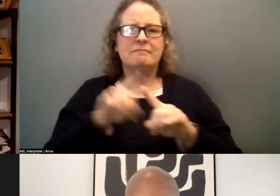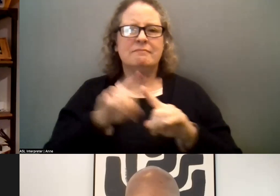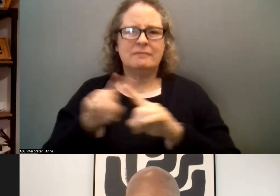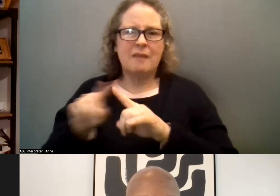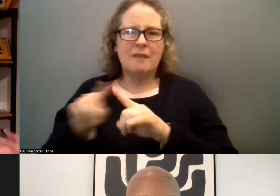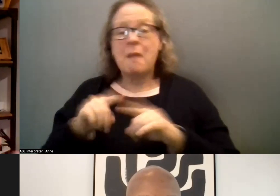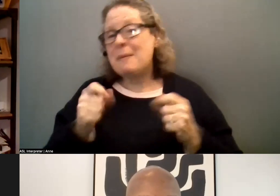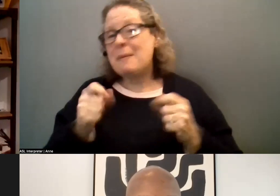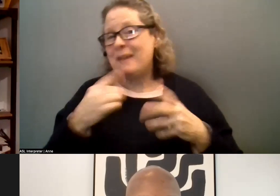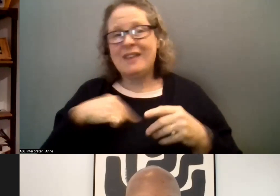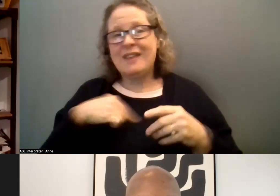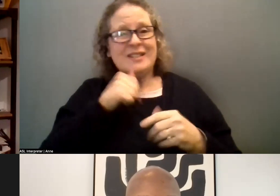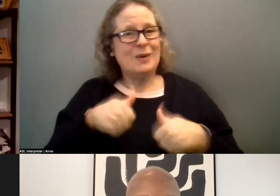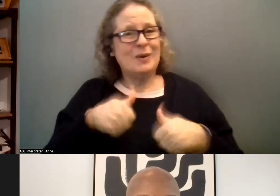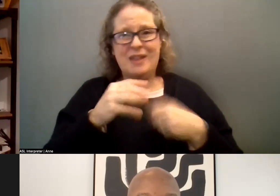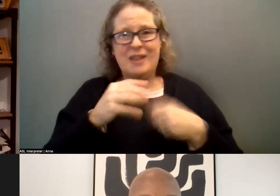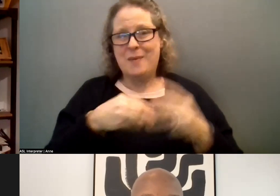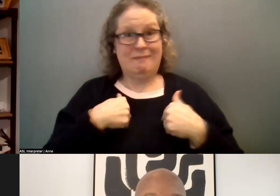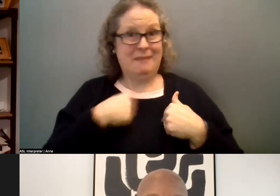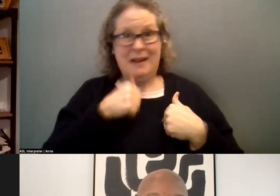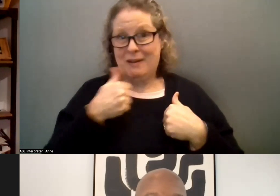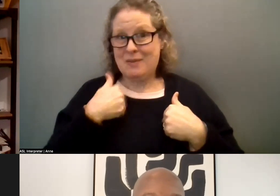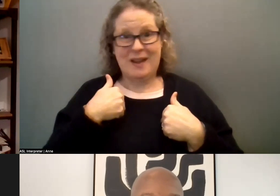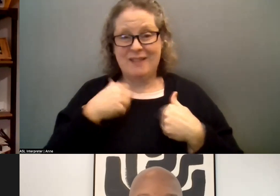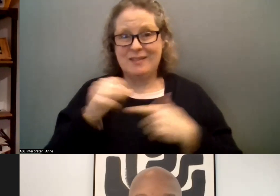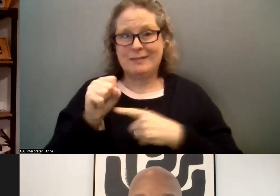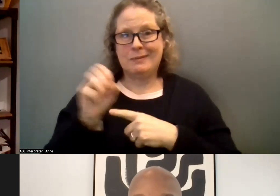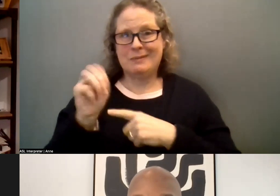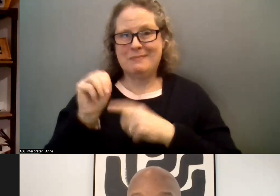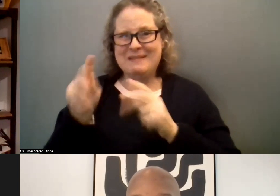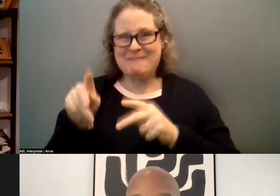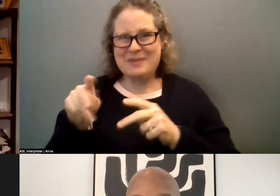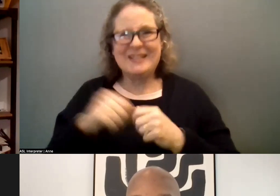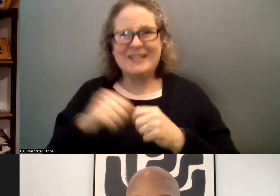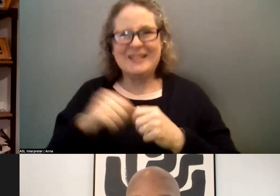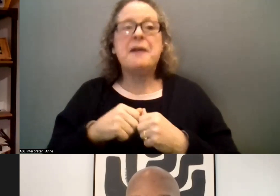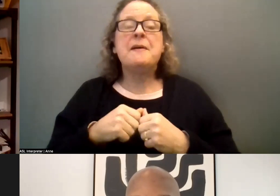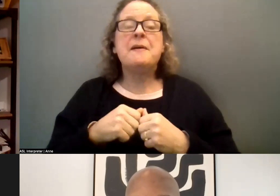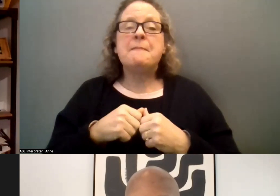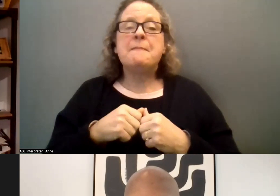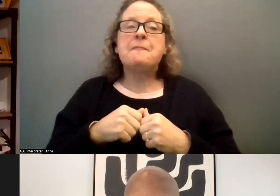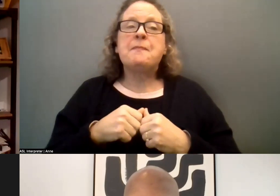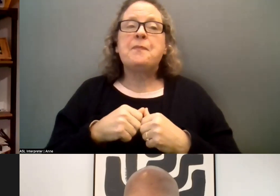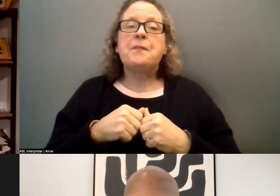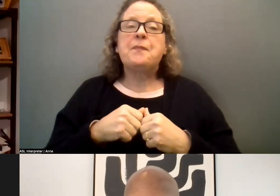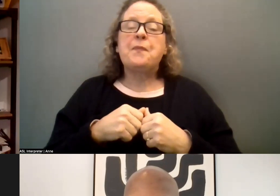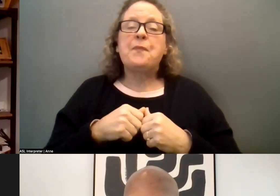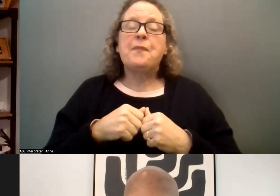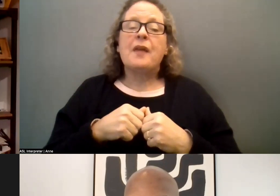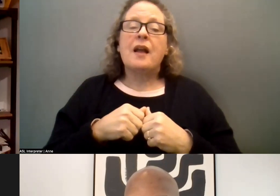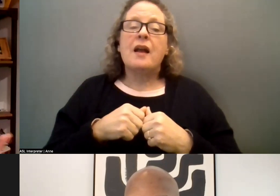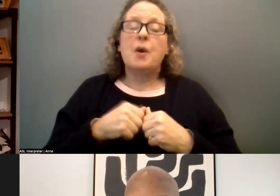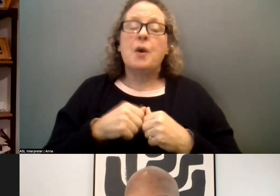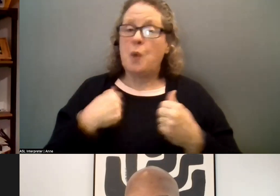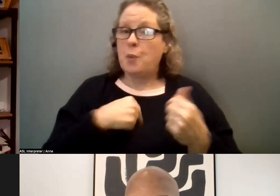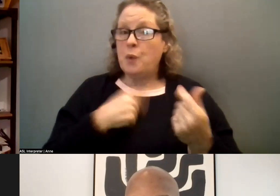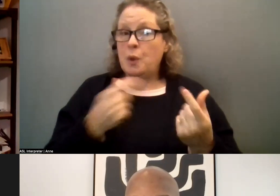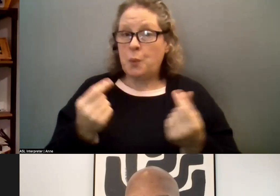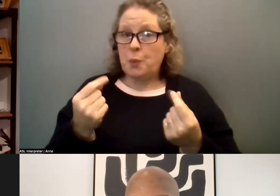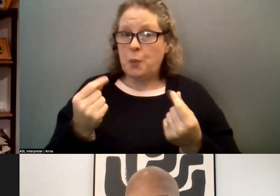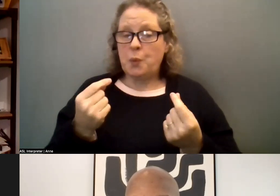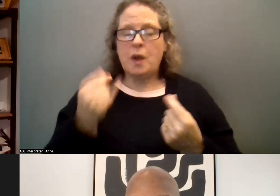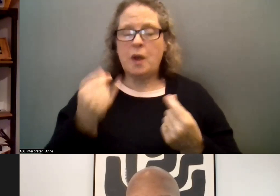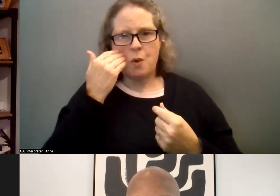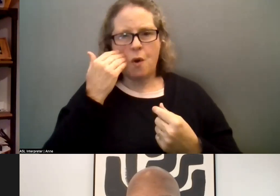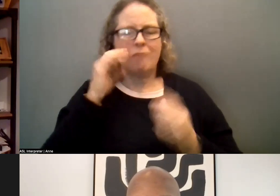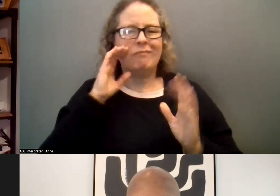world. I don't live in that world currently. So what we often do is that we have is that we if we know we have content, whether it's